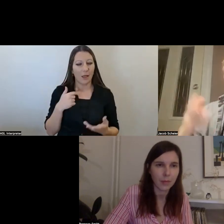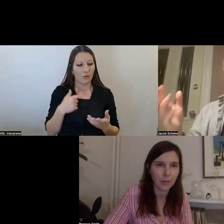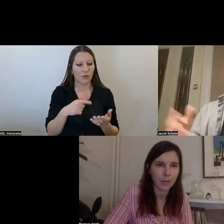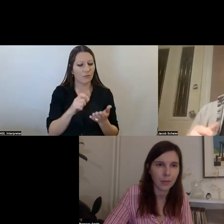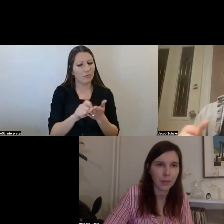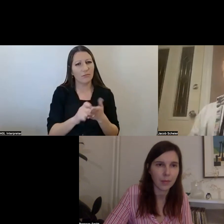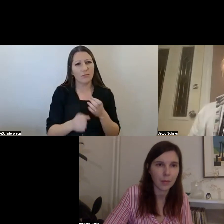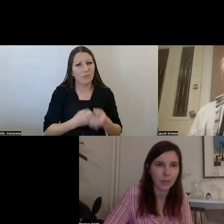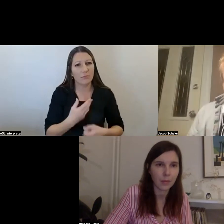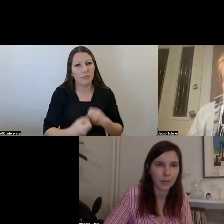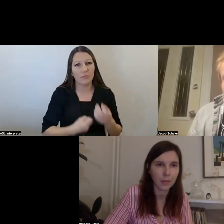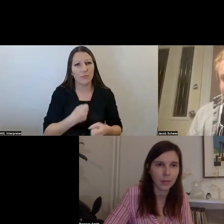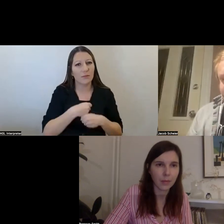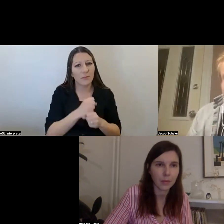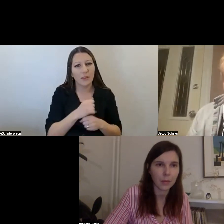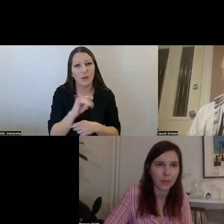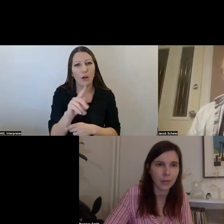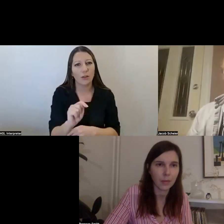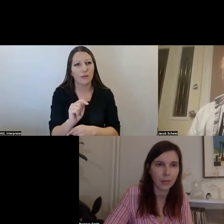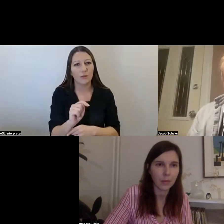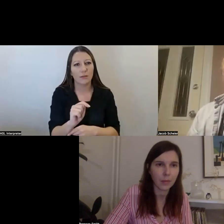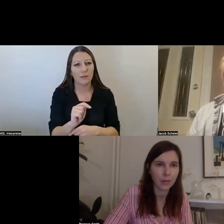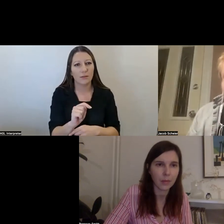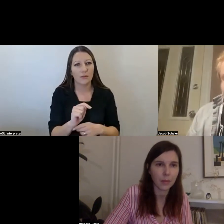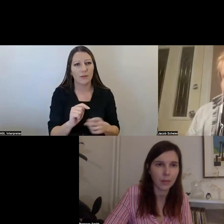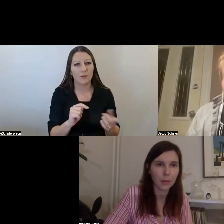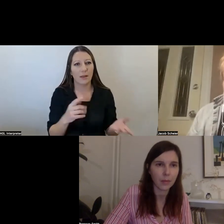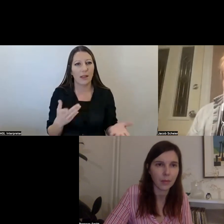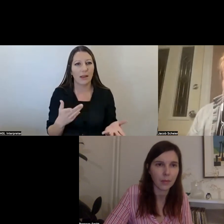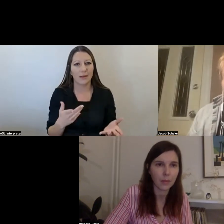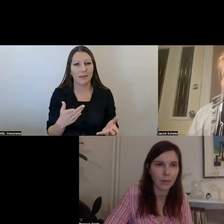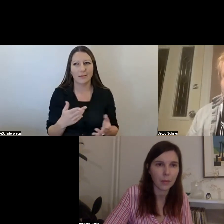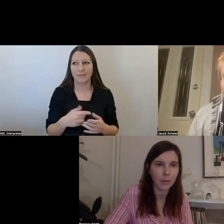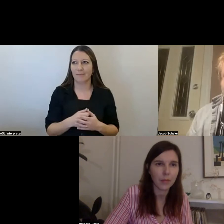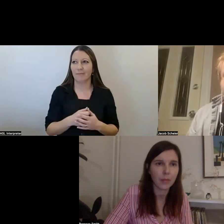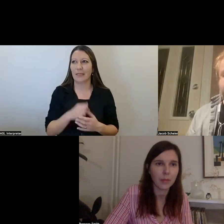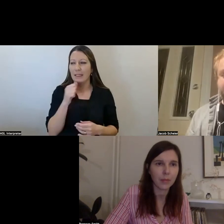find yourself, I woke up one day as a professional poet. I barely know how this happened, right?